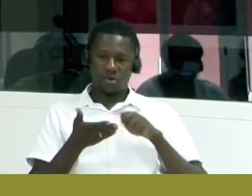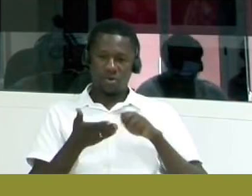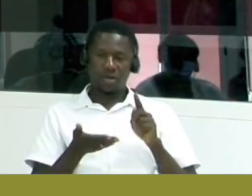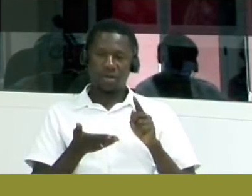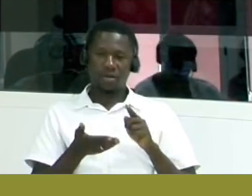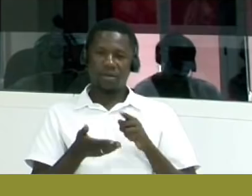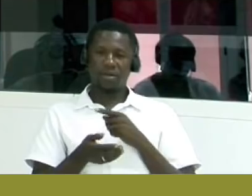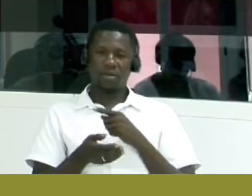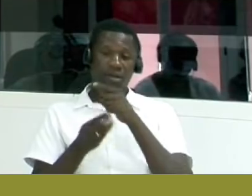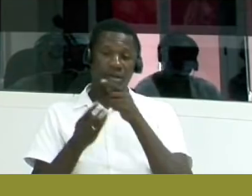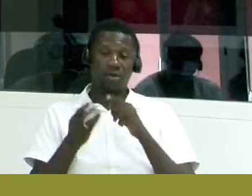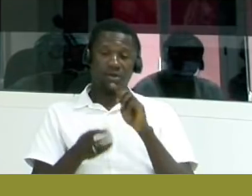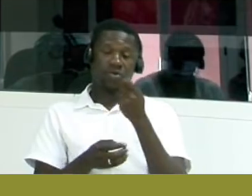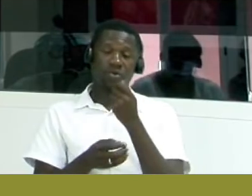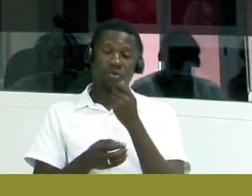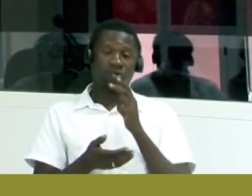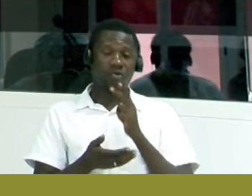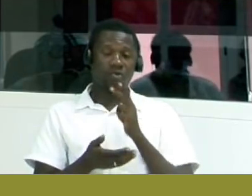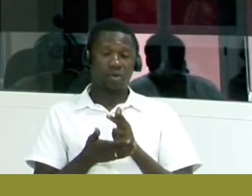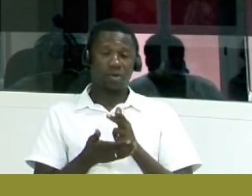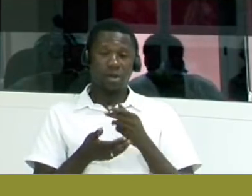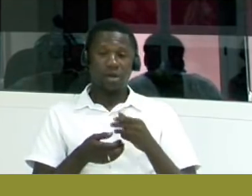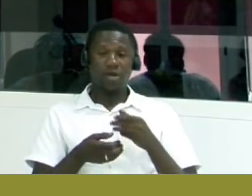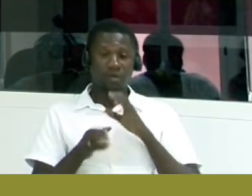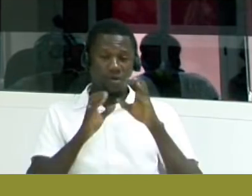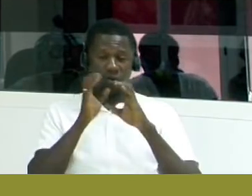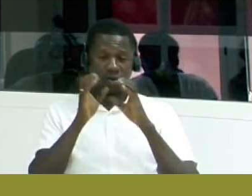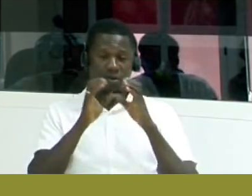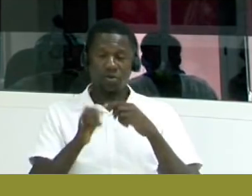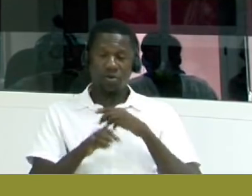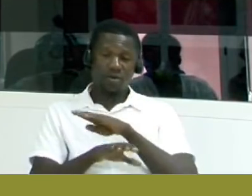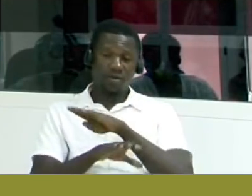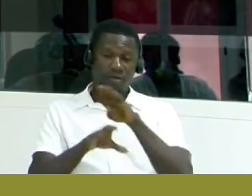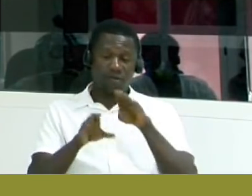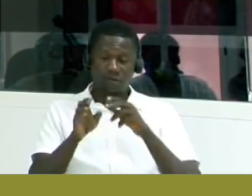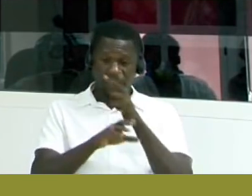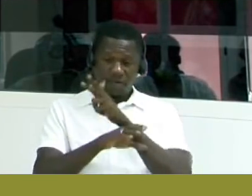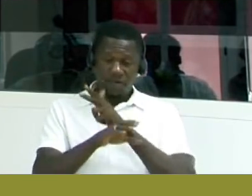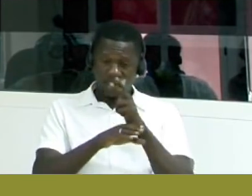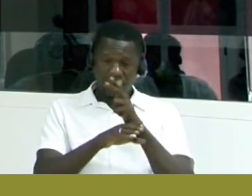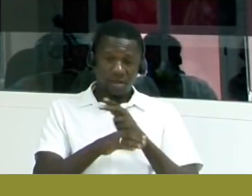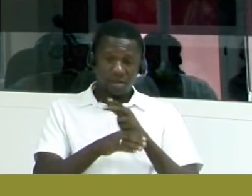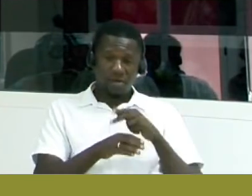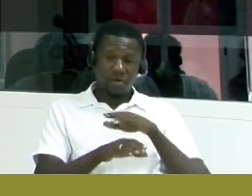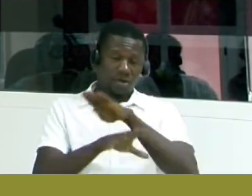This new fact ought to have been communicated to the forces on the ground, correct?